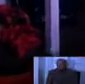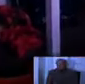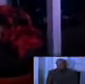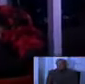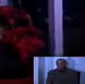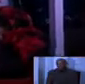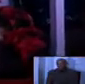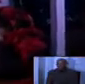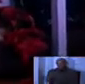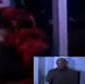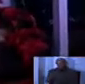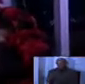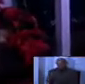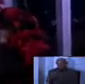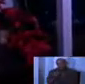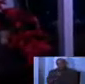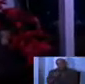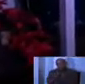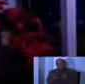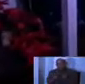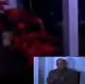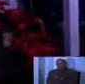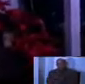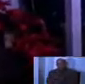And would you join with me in a moment of prayer?